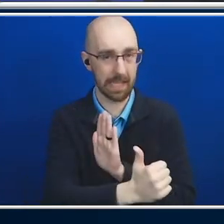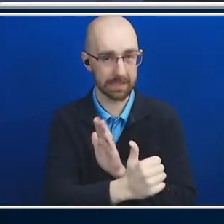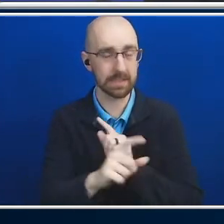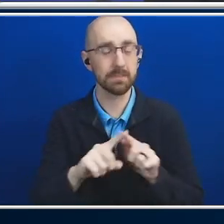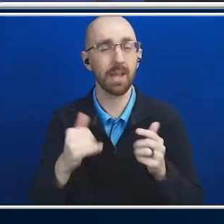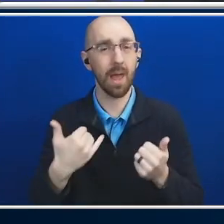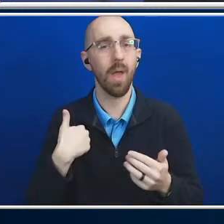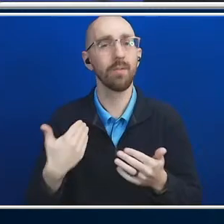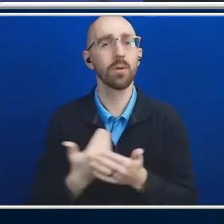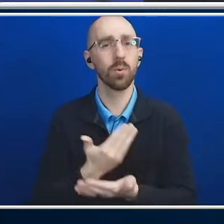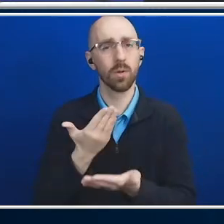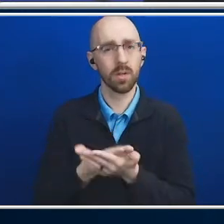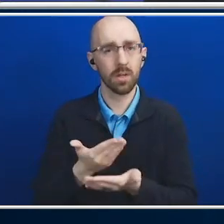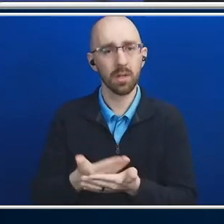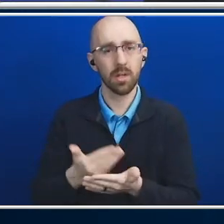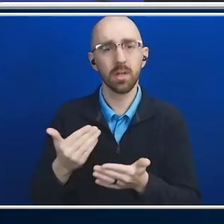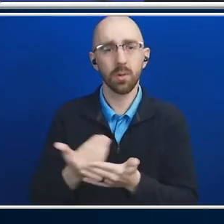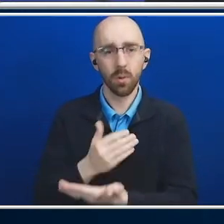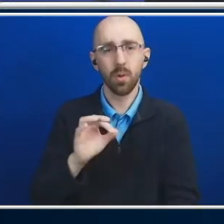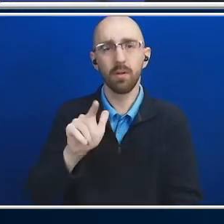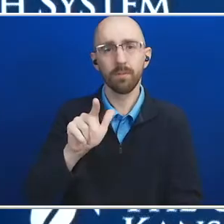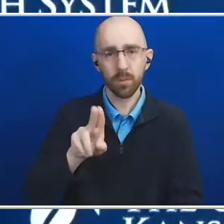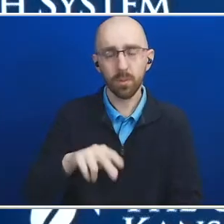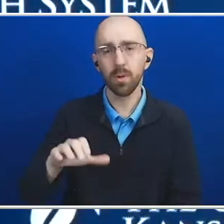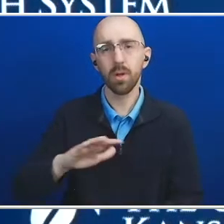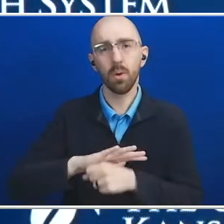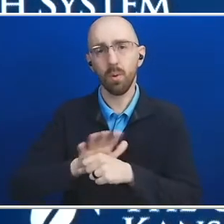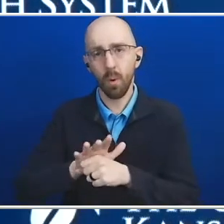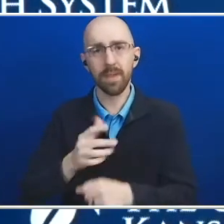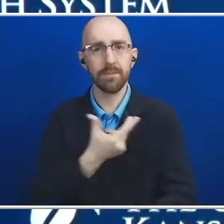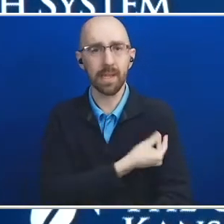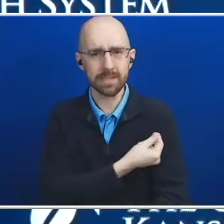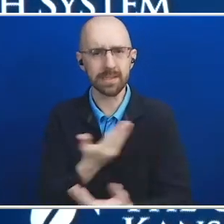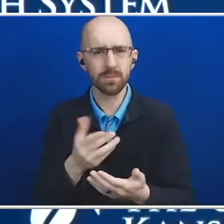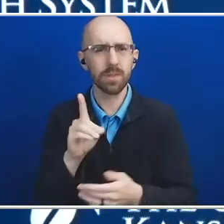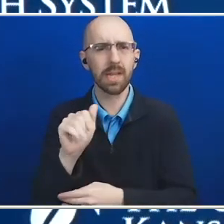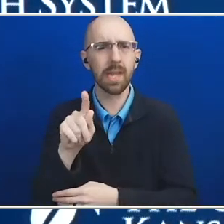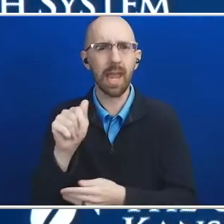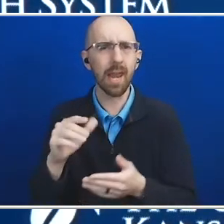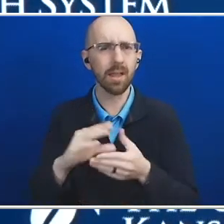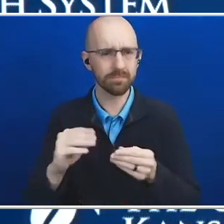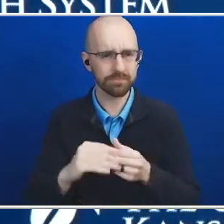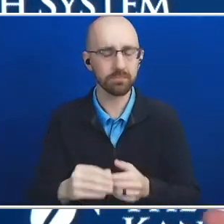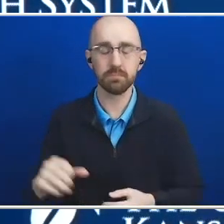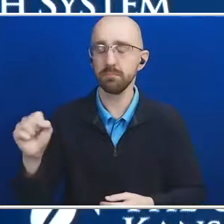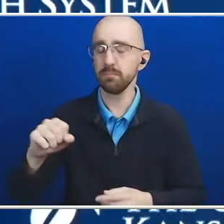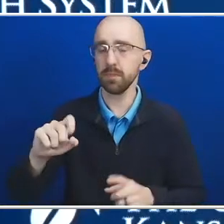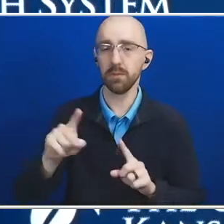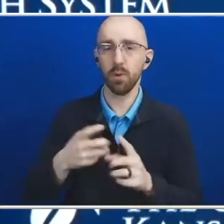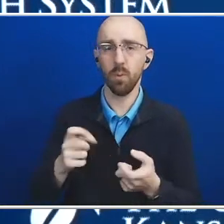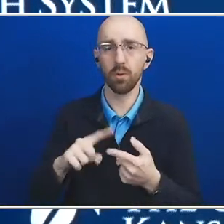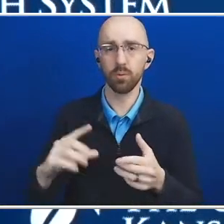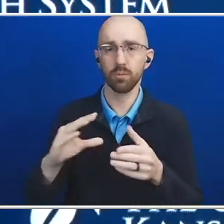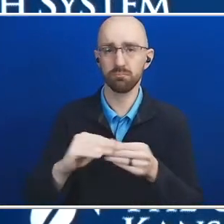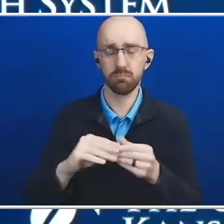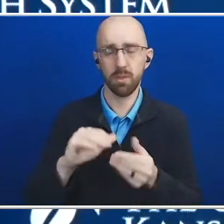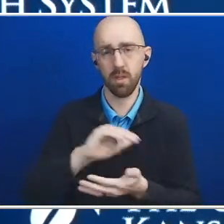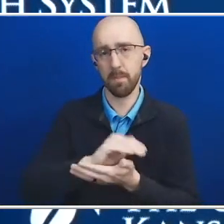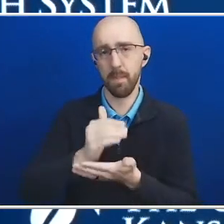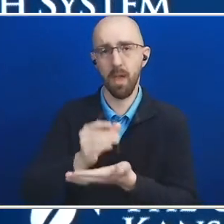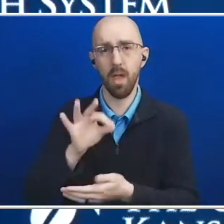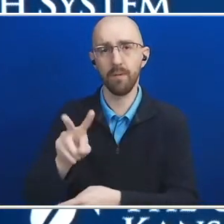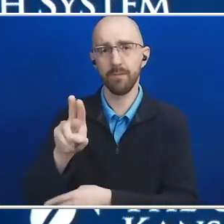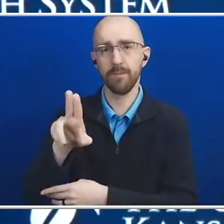flu and COVID vaccine. What does the data say? Yeah, well, so first of all, I'd like to talk on the amount of virus out there circulating